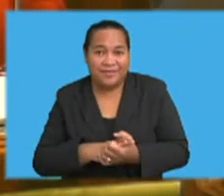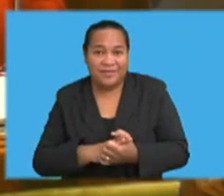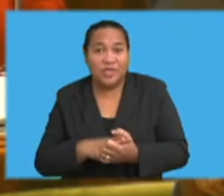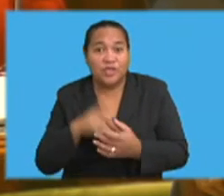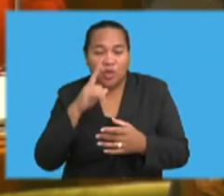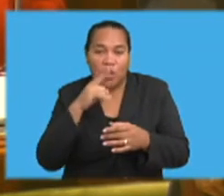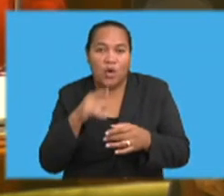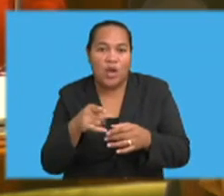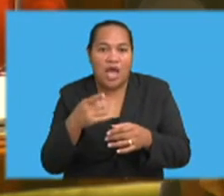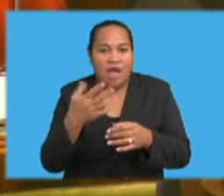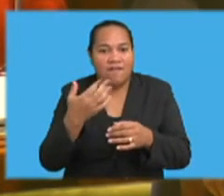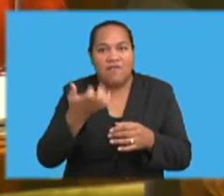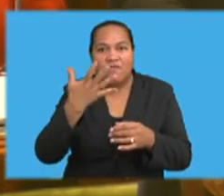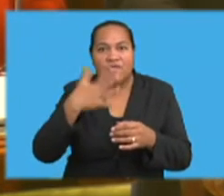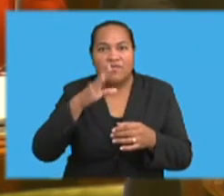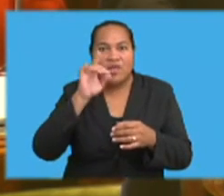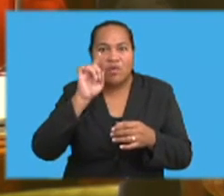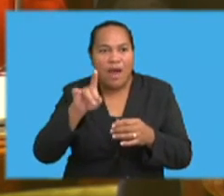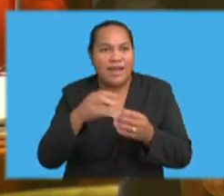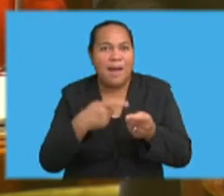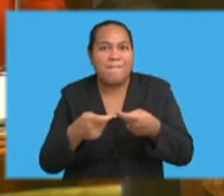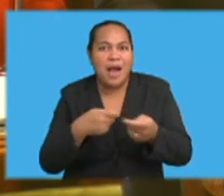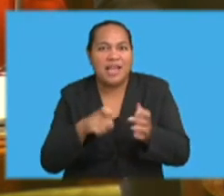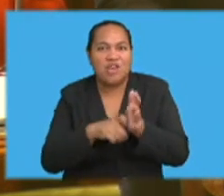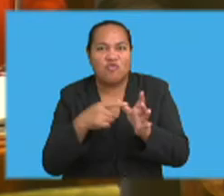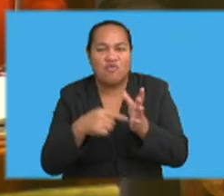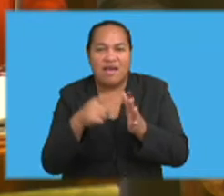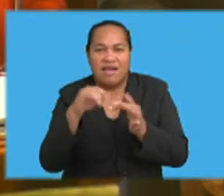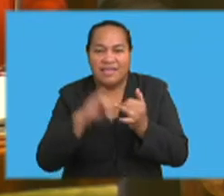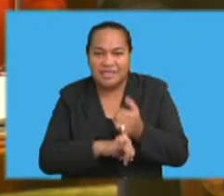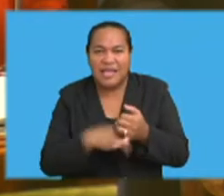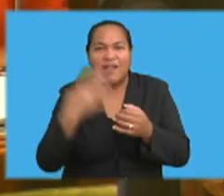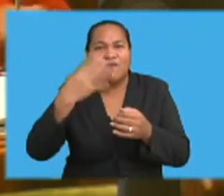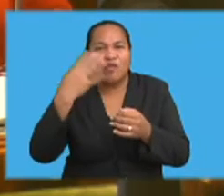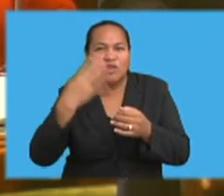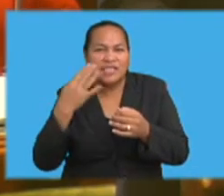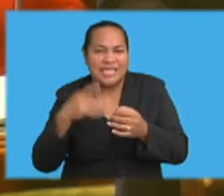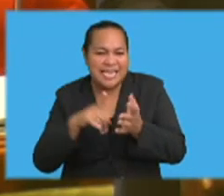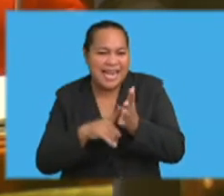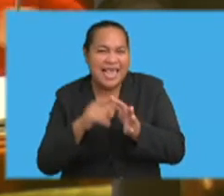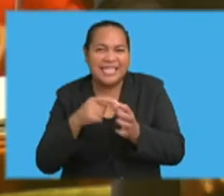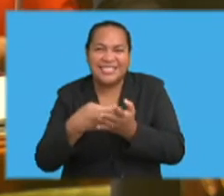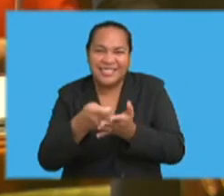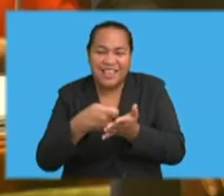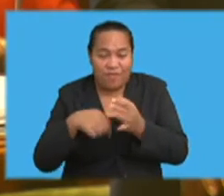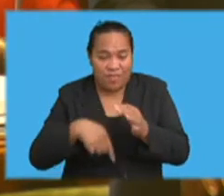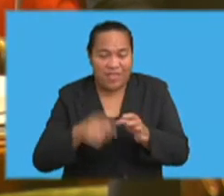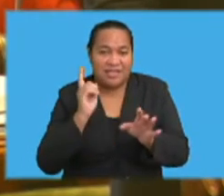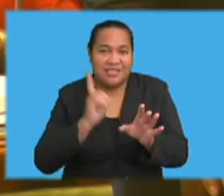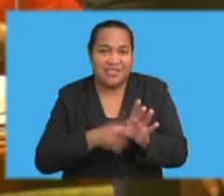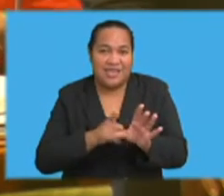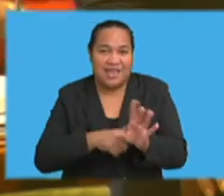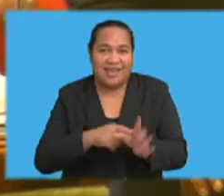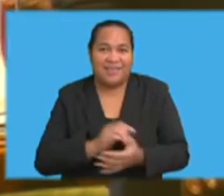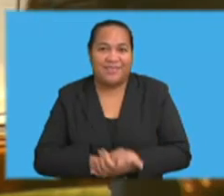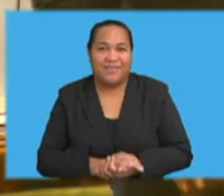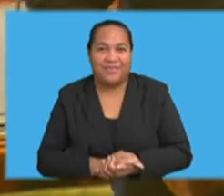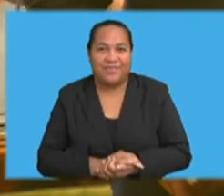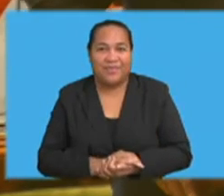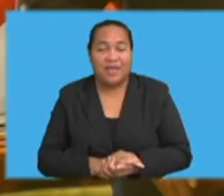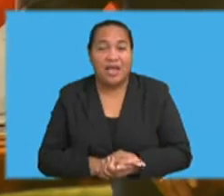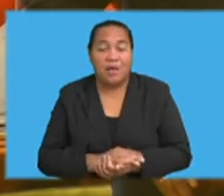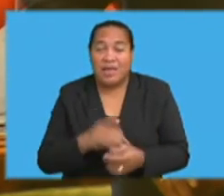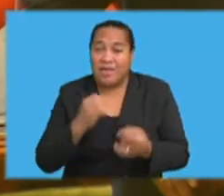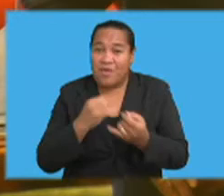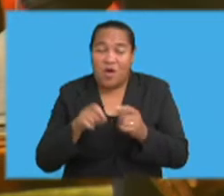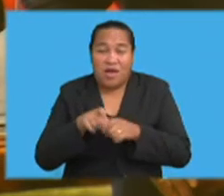of 51 predetermined market rates and 14 valuation lease offers for this financial year. Madam Speaker, a critical